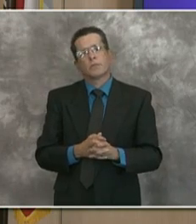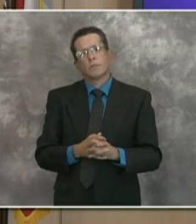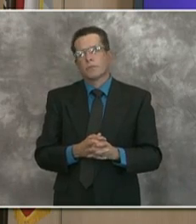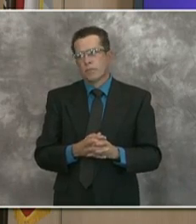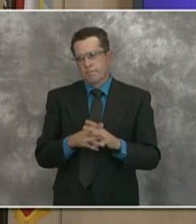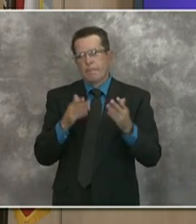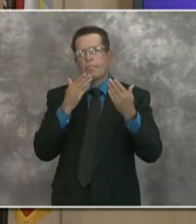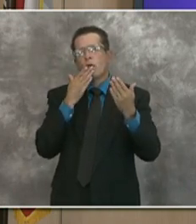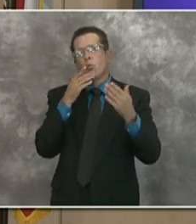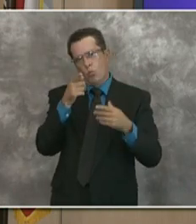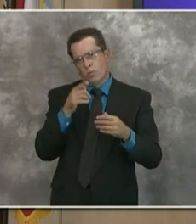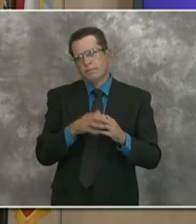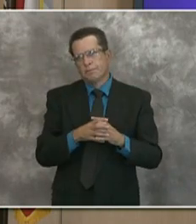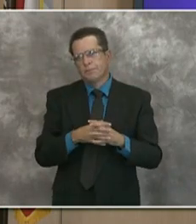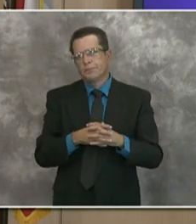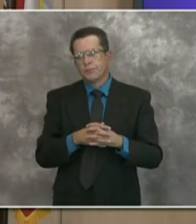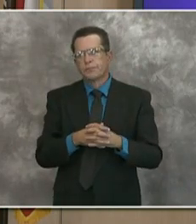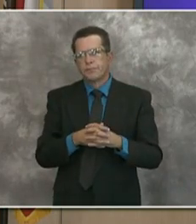Thank you.